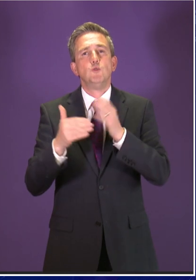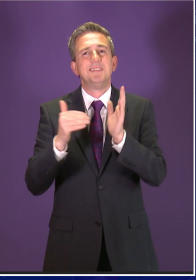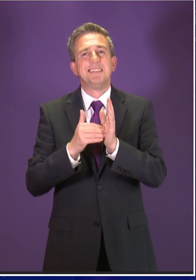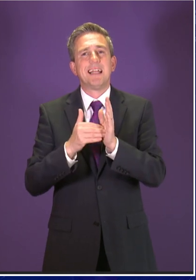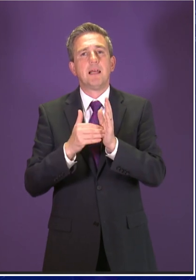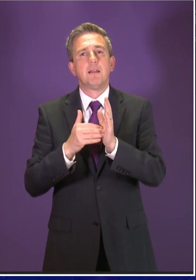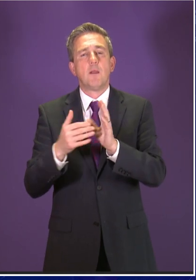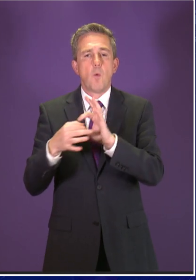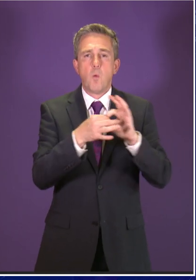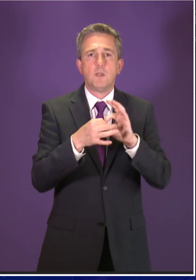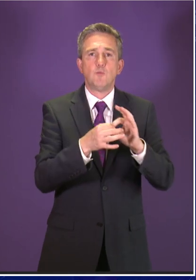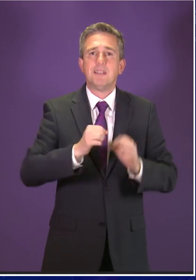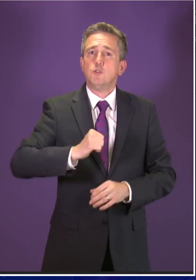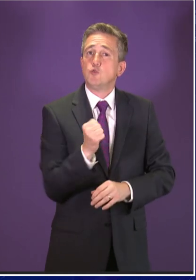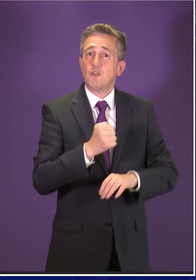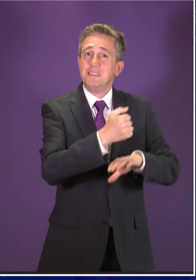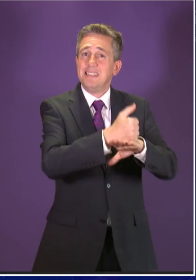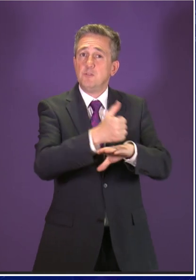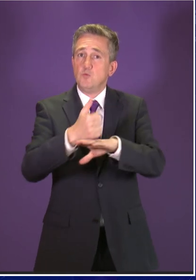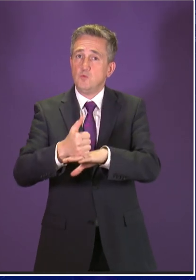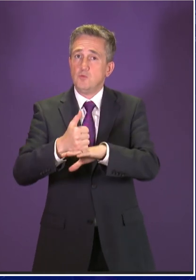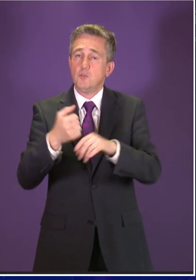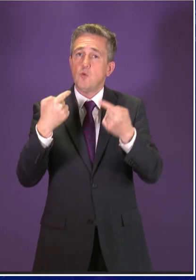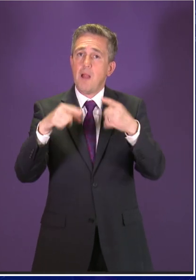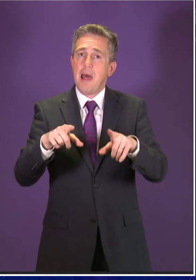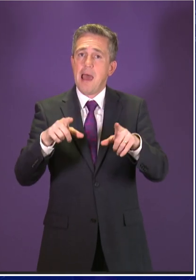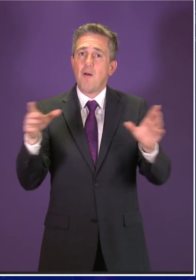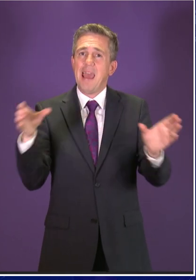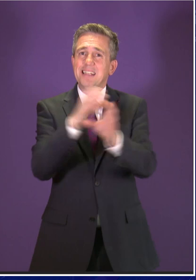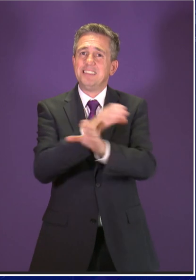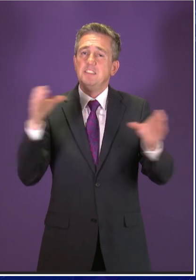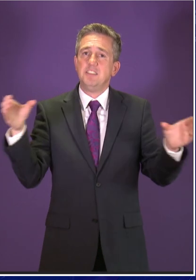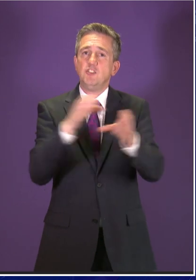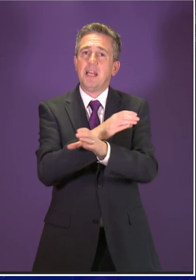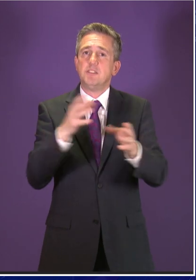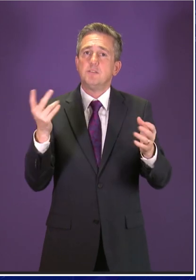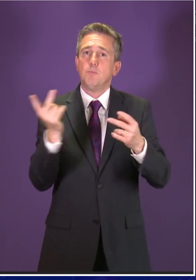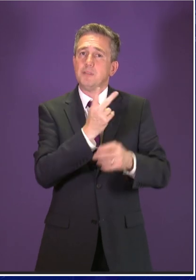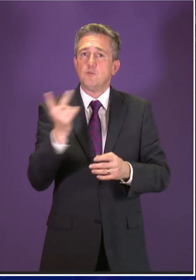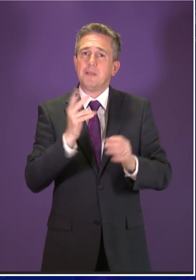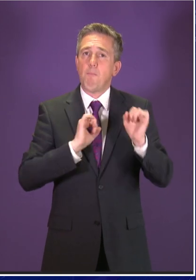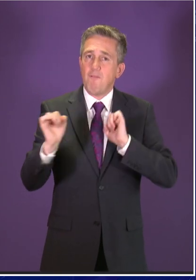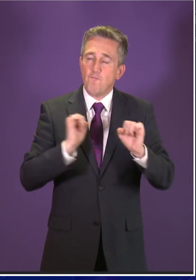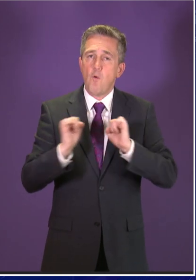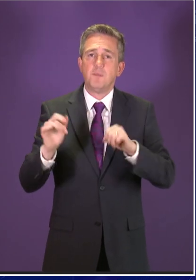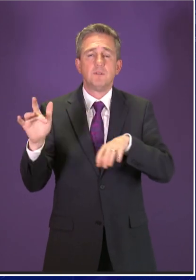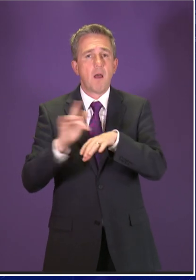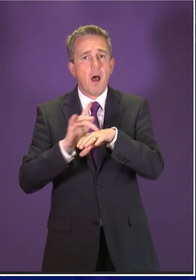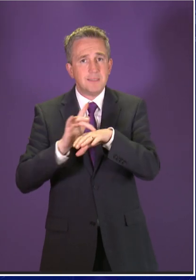with Scottish institutions to develop meaningful exchanges with our artists and one another's